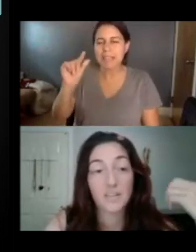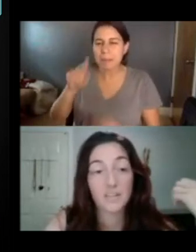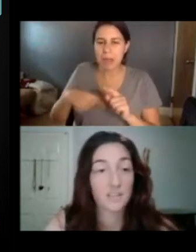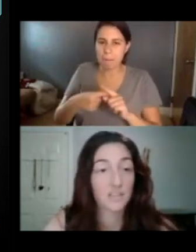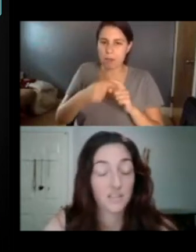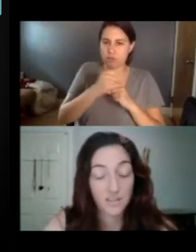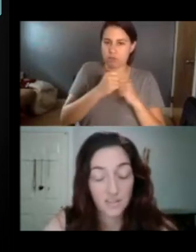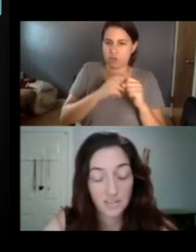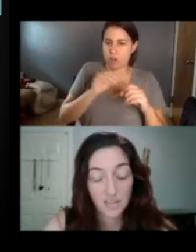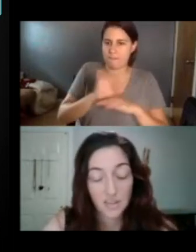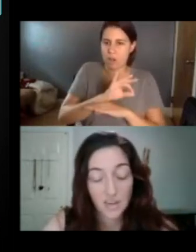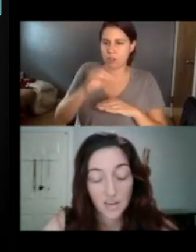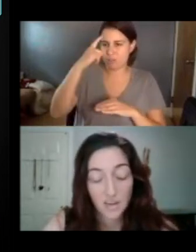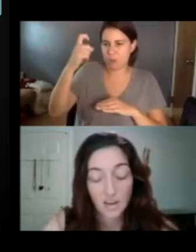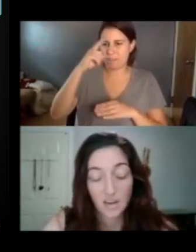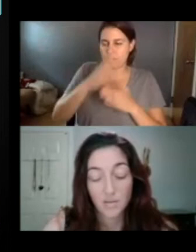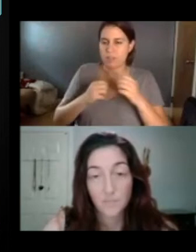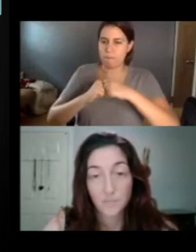of dreaming just to start.